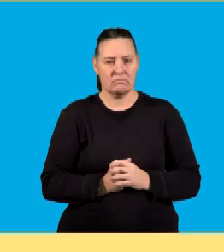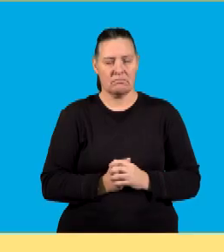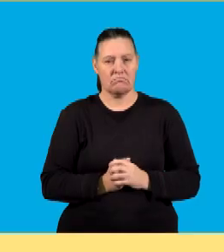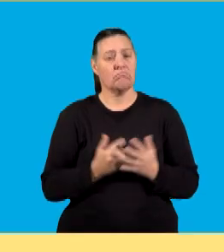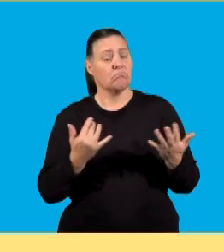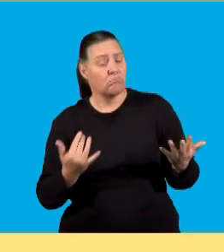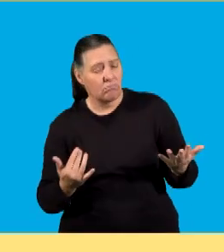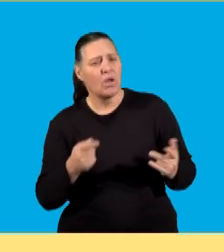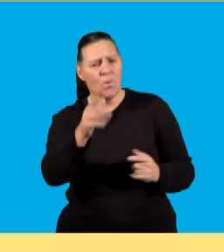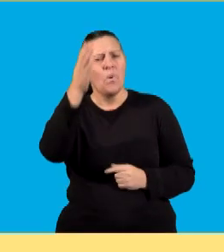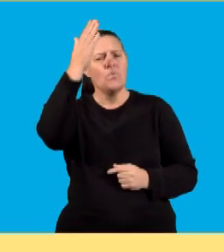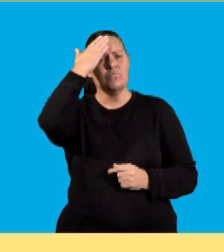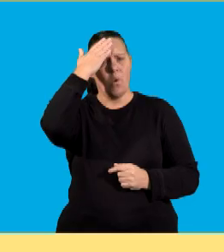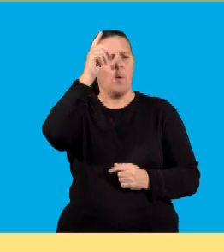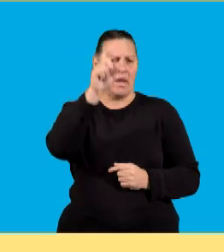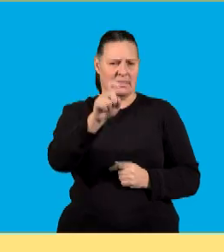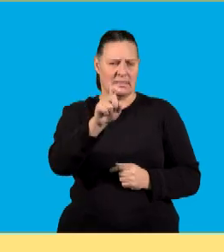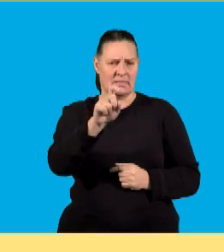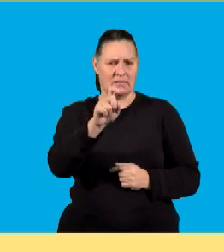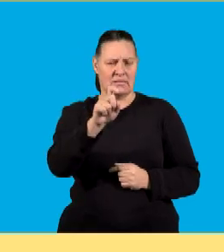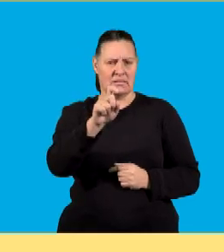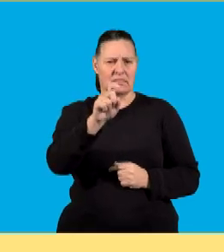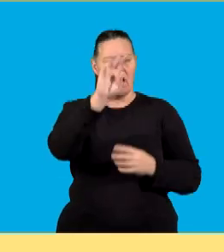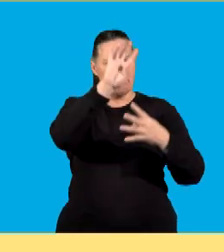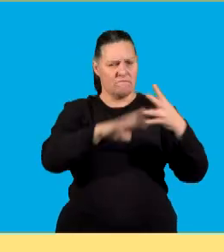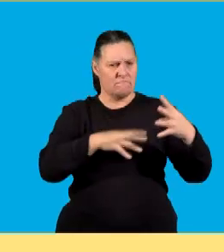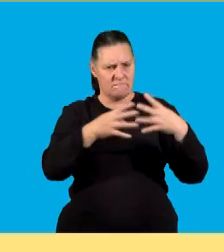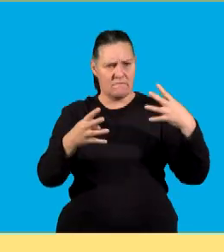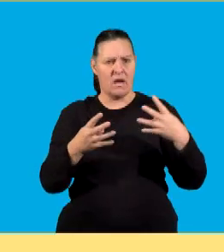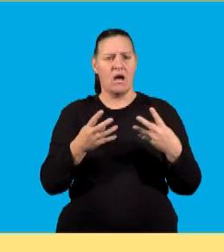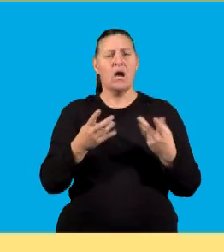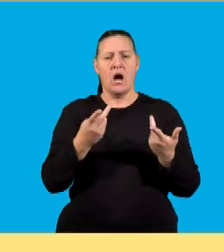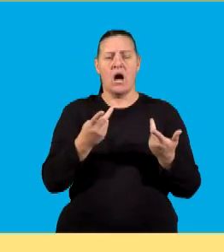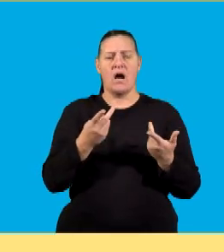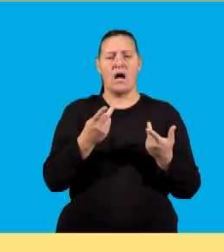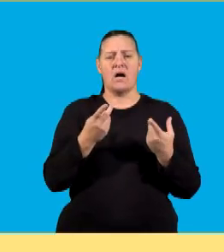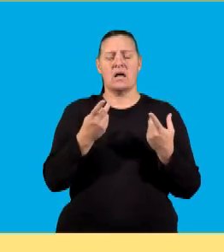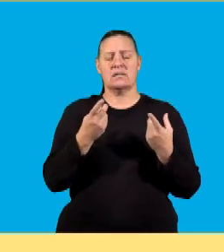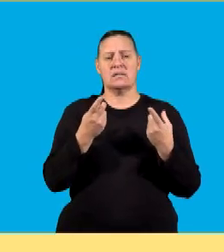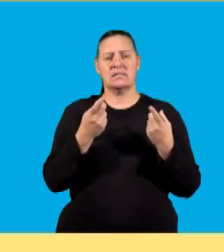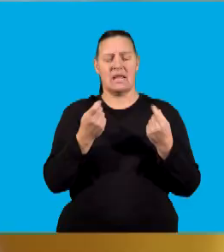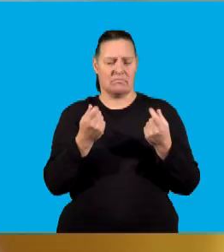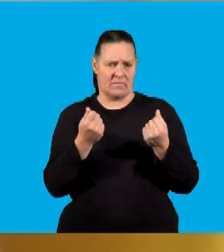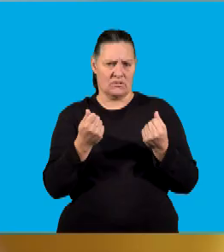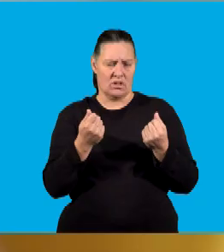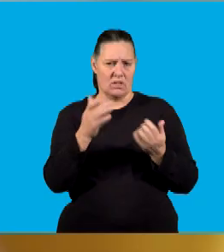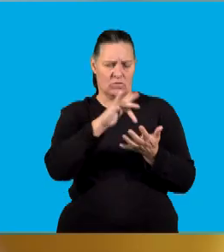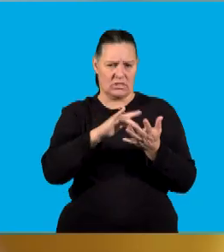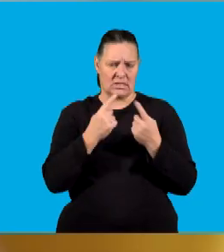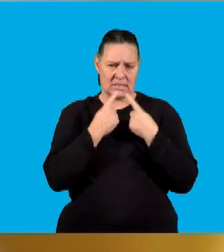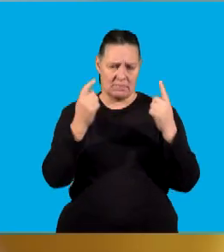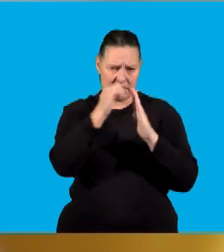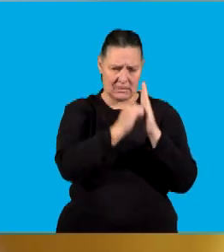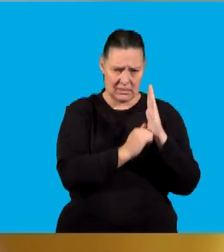At this point, you should already know the format of the statement of financial position. Remember, you have your